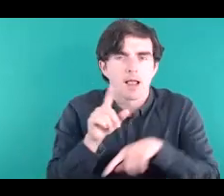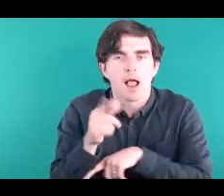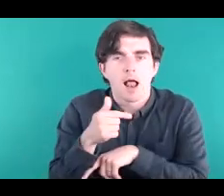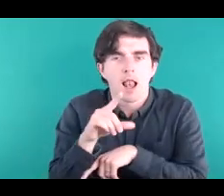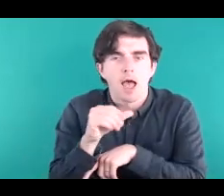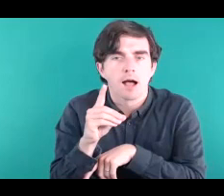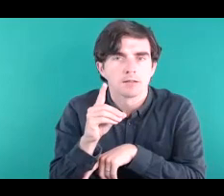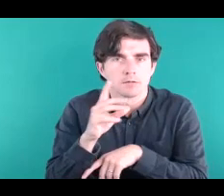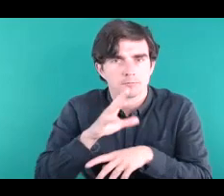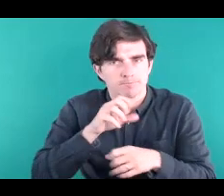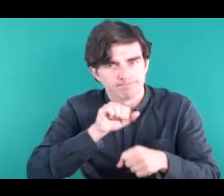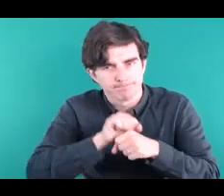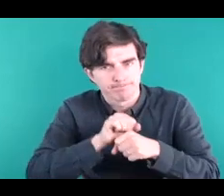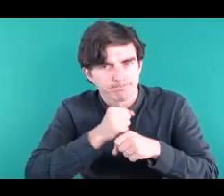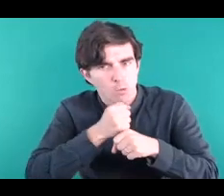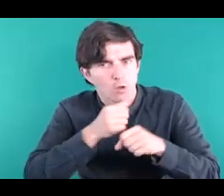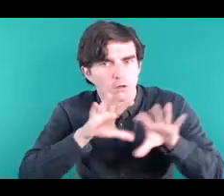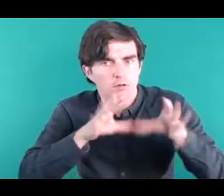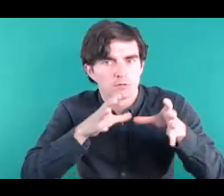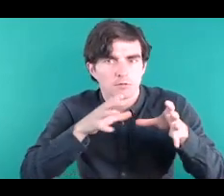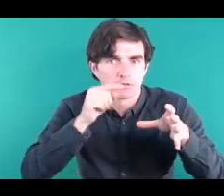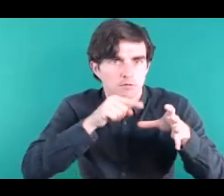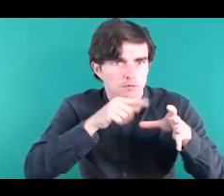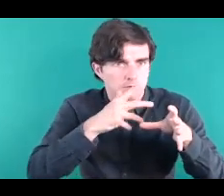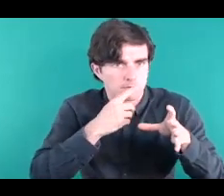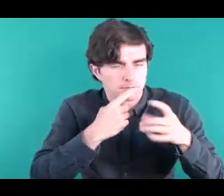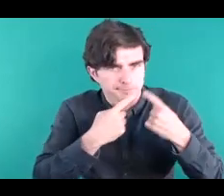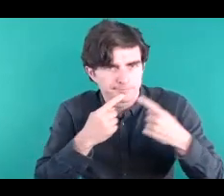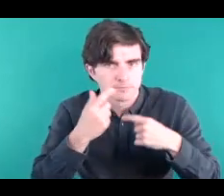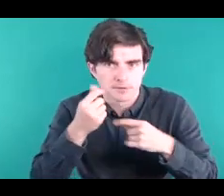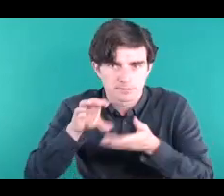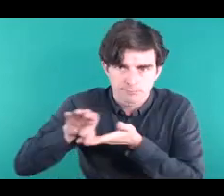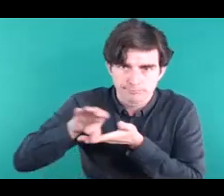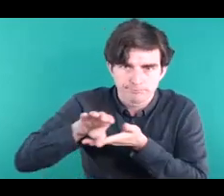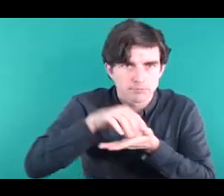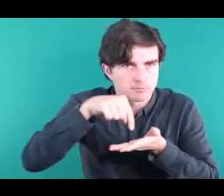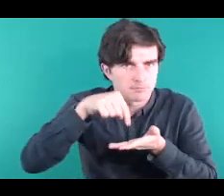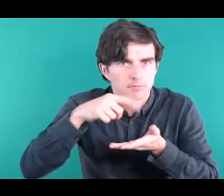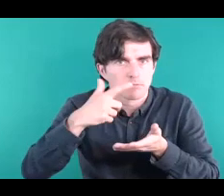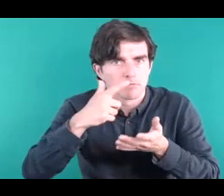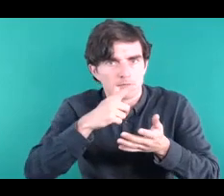GLAD as a network can also support and endorse those messages.